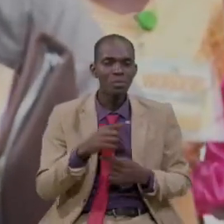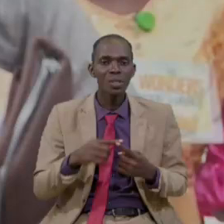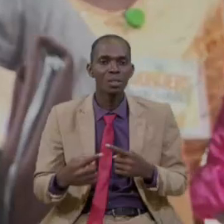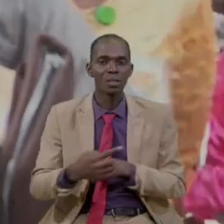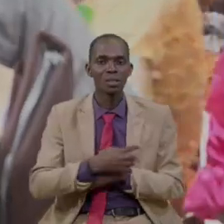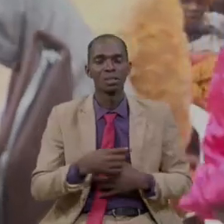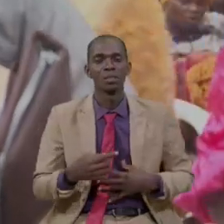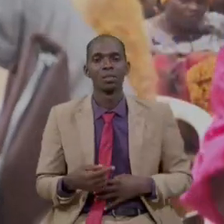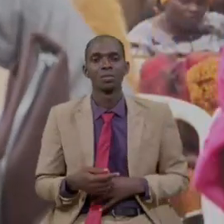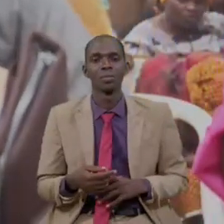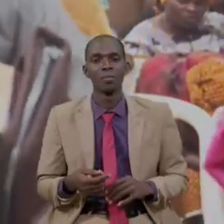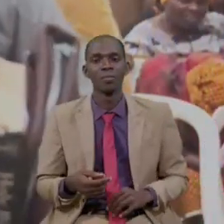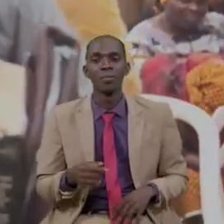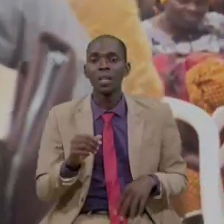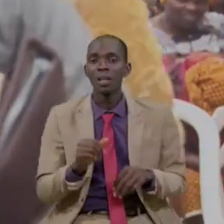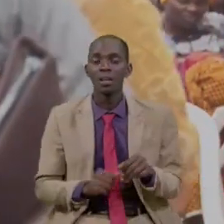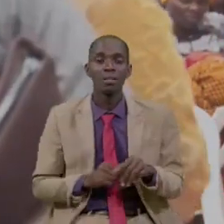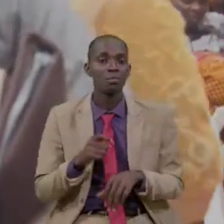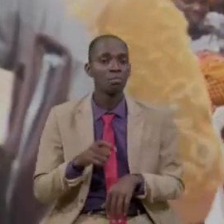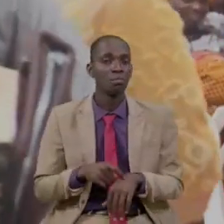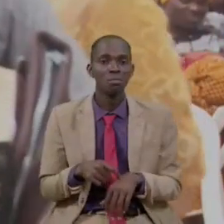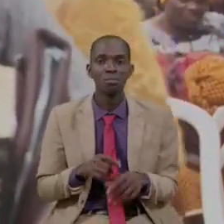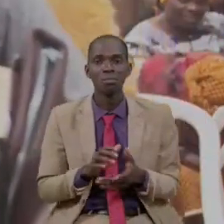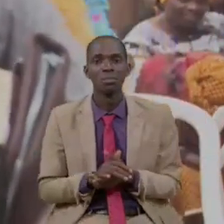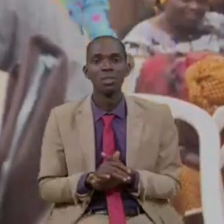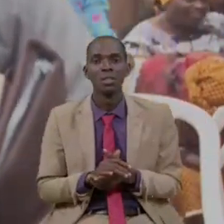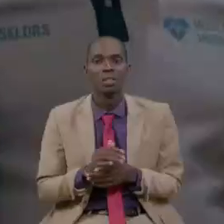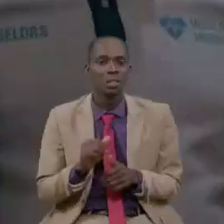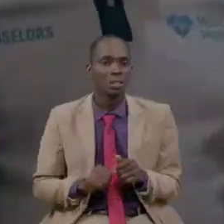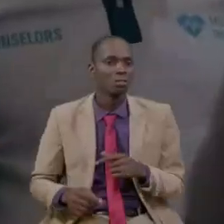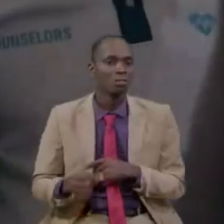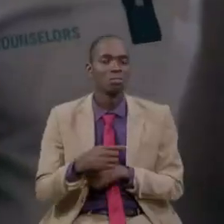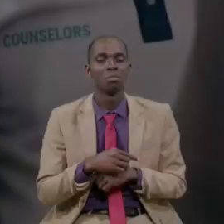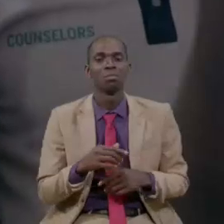Every moment. Every time.